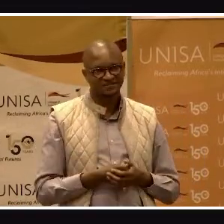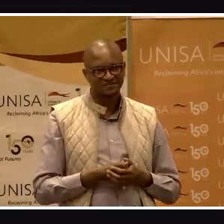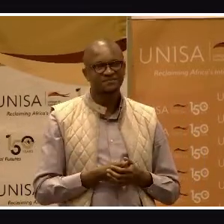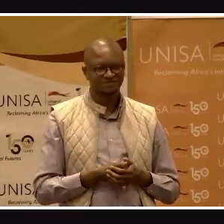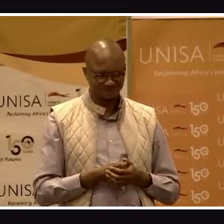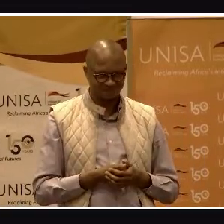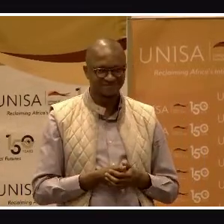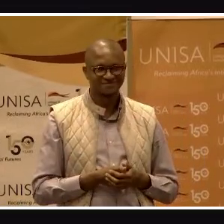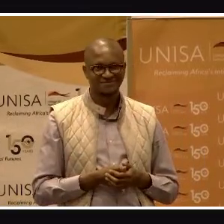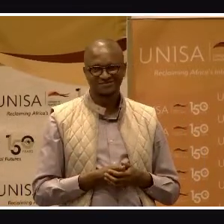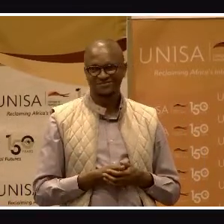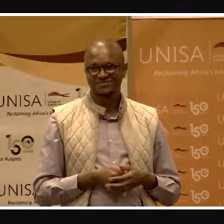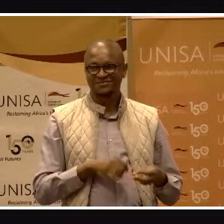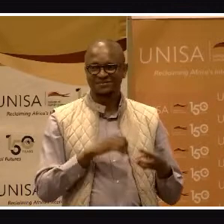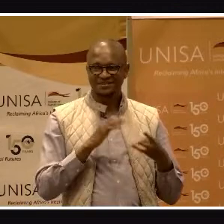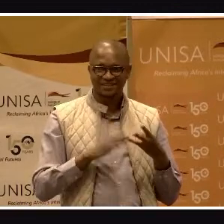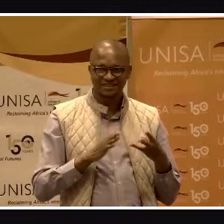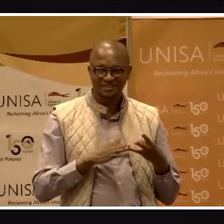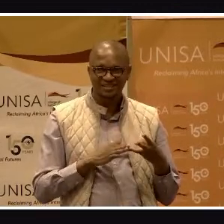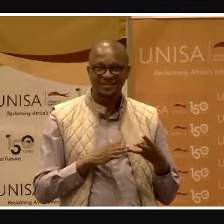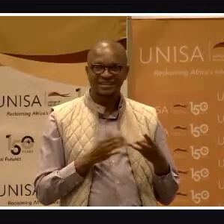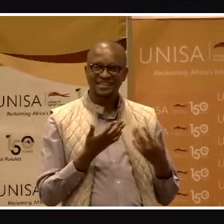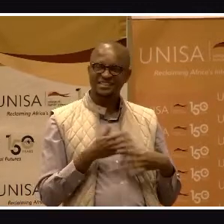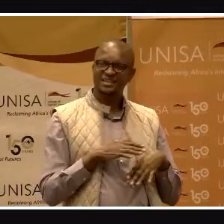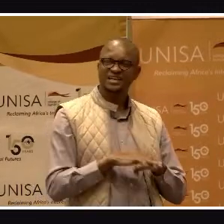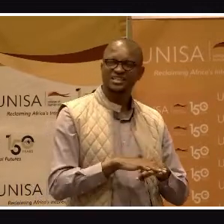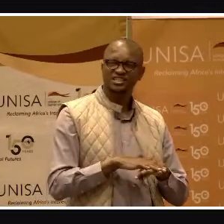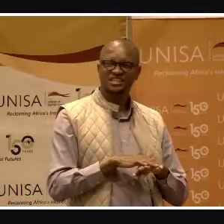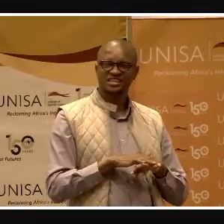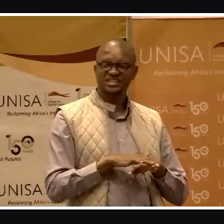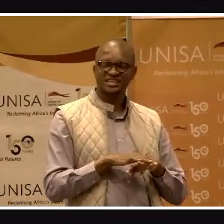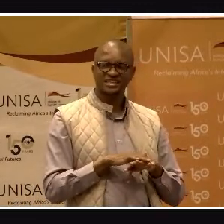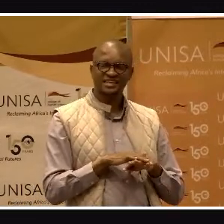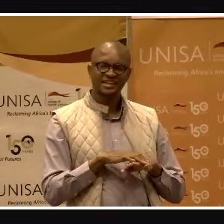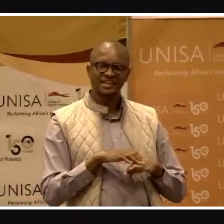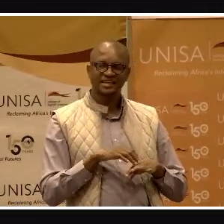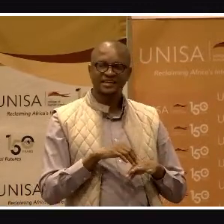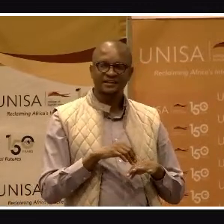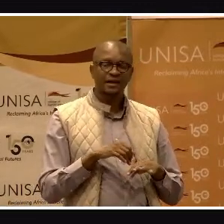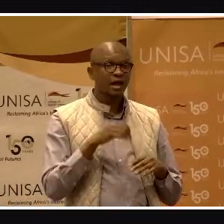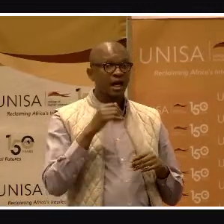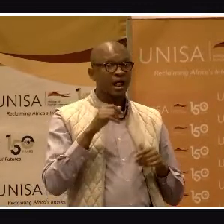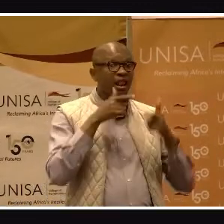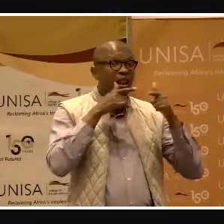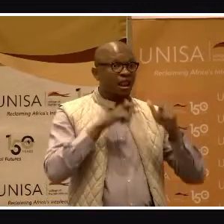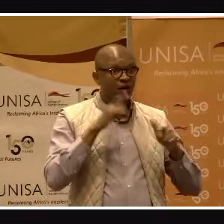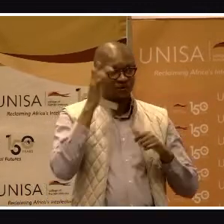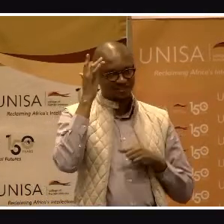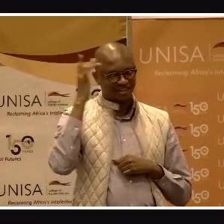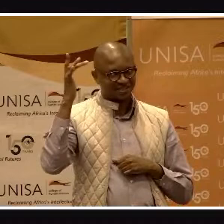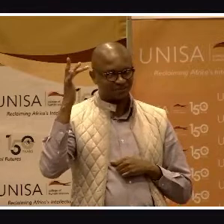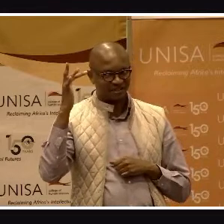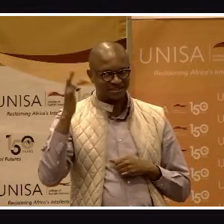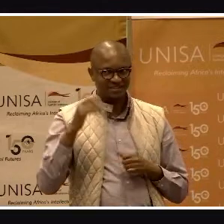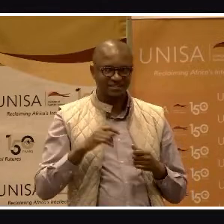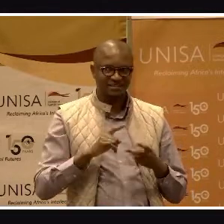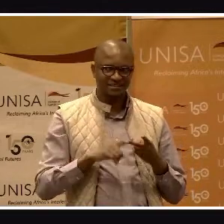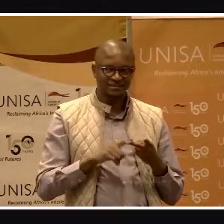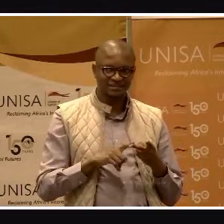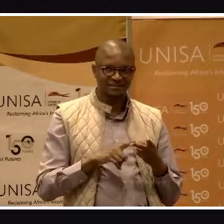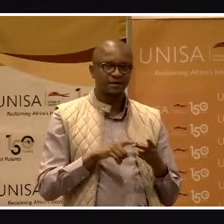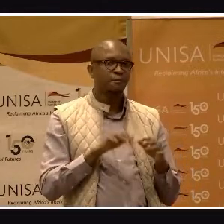with linguistic scholars. Yes, there are language experts. There are those who specialize in all of